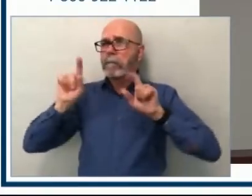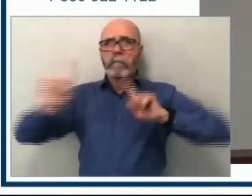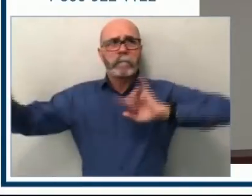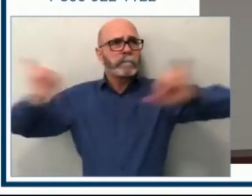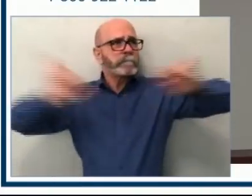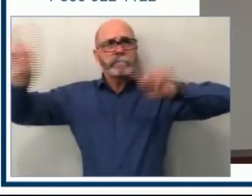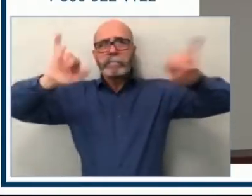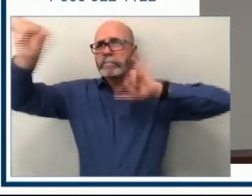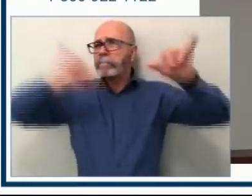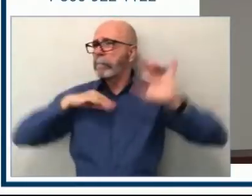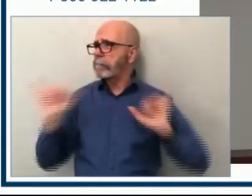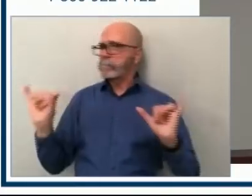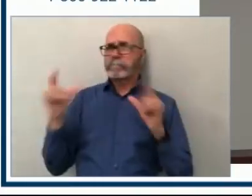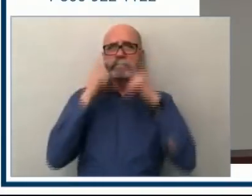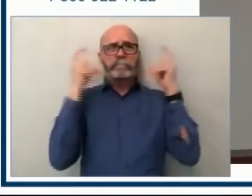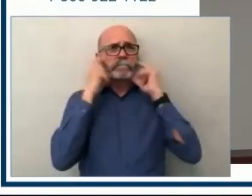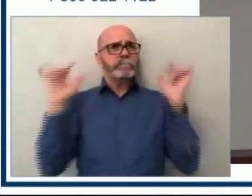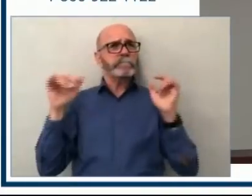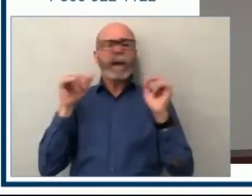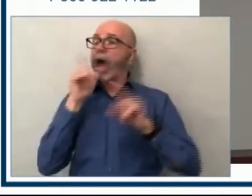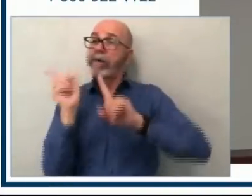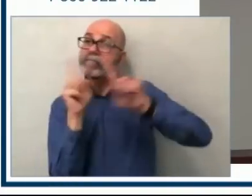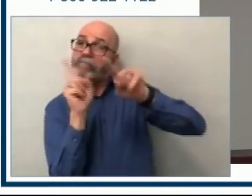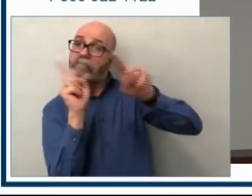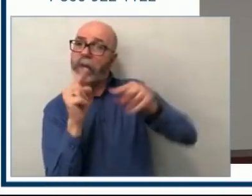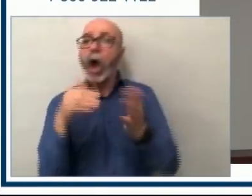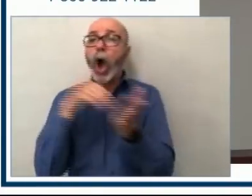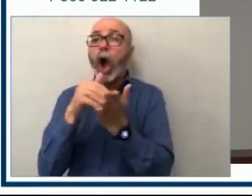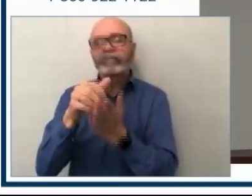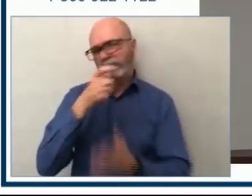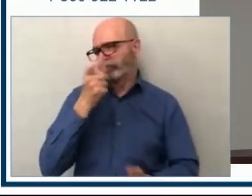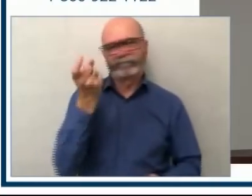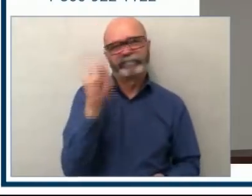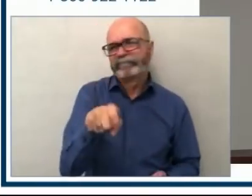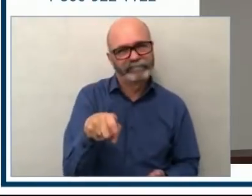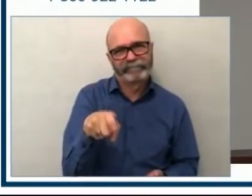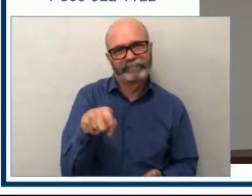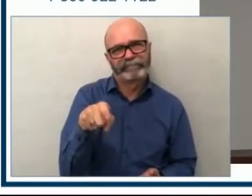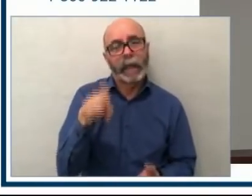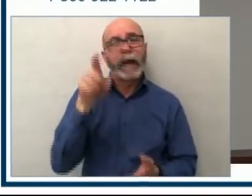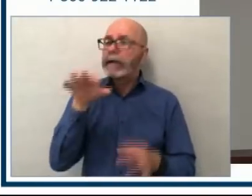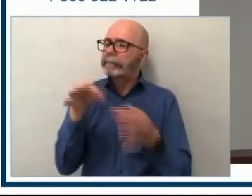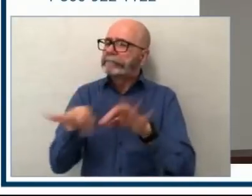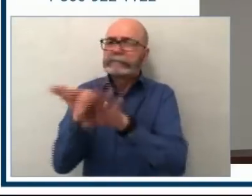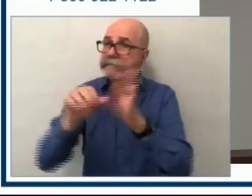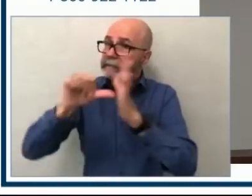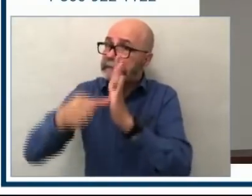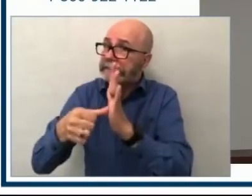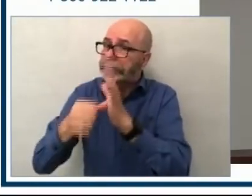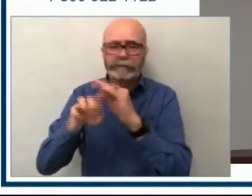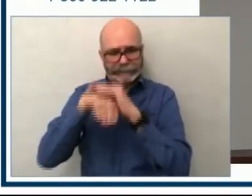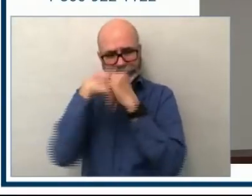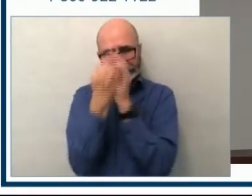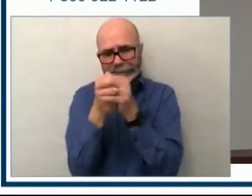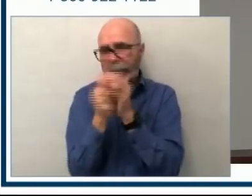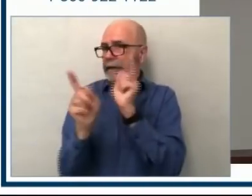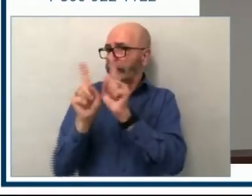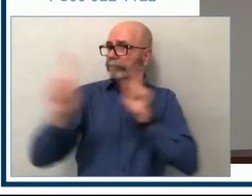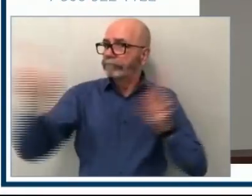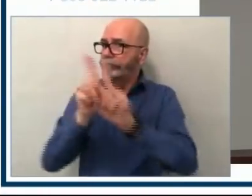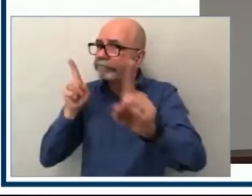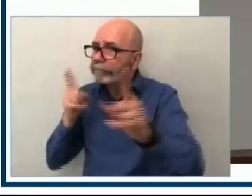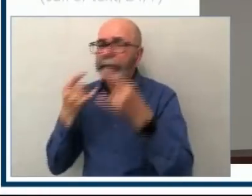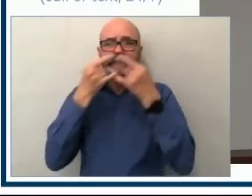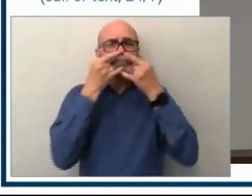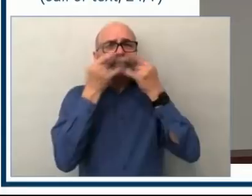testing. However, like everyone, you should continue to wash your hands, maintain a safe physical distance, wear your mask,